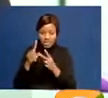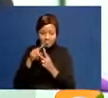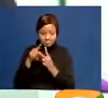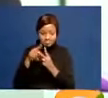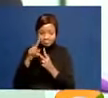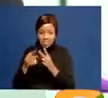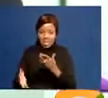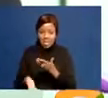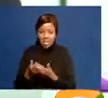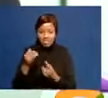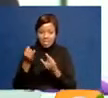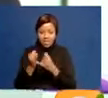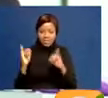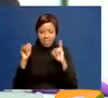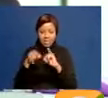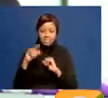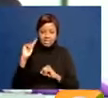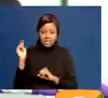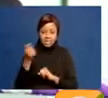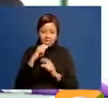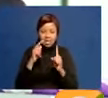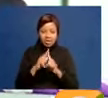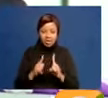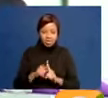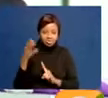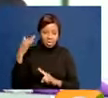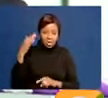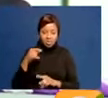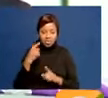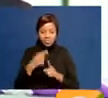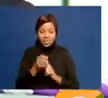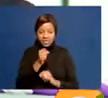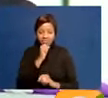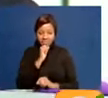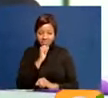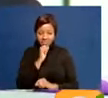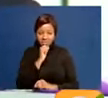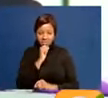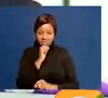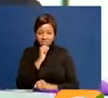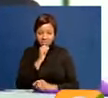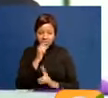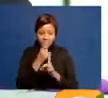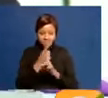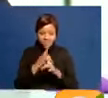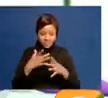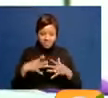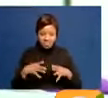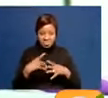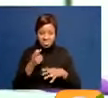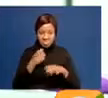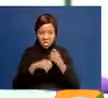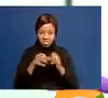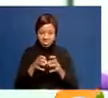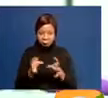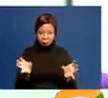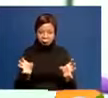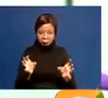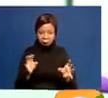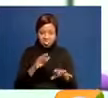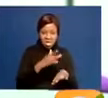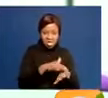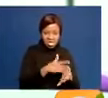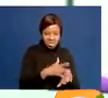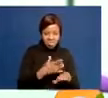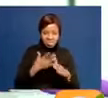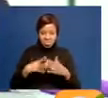the 50s, when the colonialists segregated and divided Kenyans along tribal lines, when the Kikuyus and people from